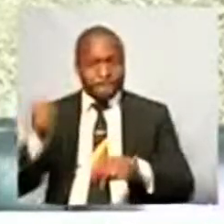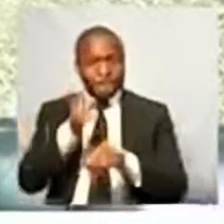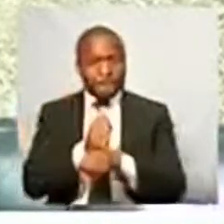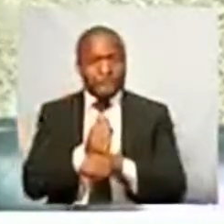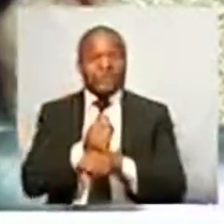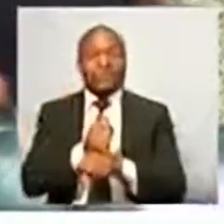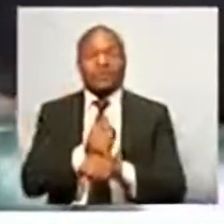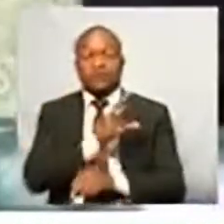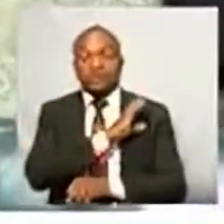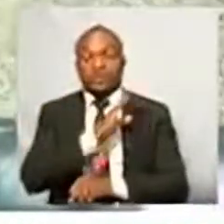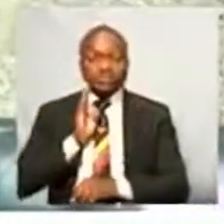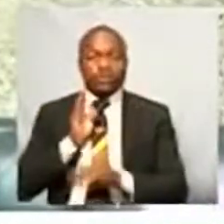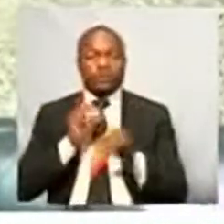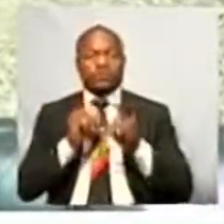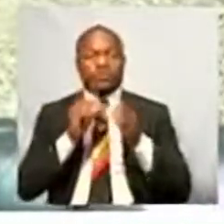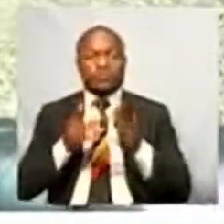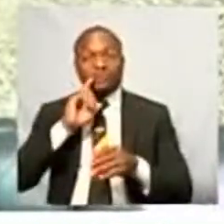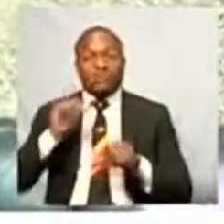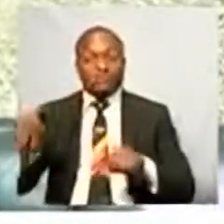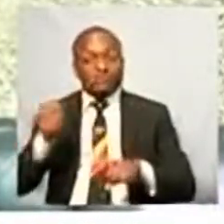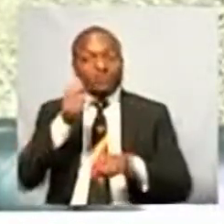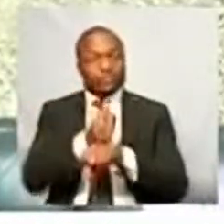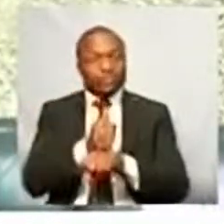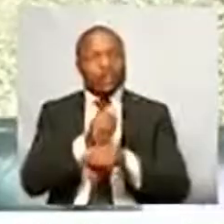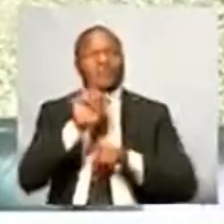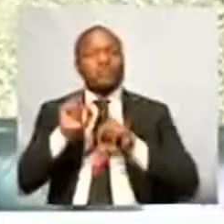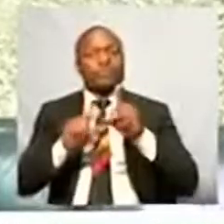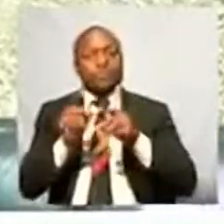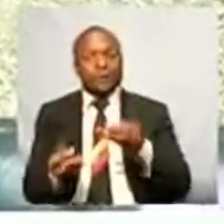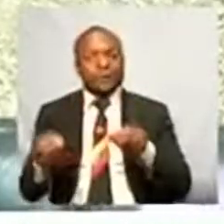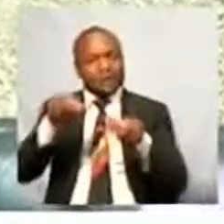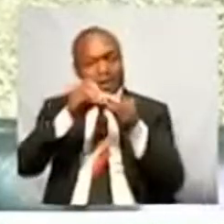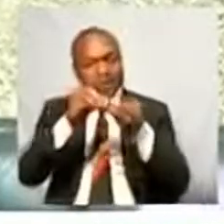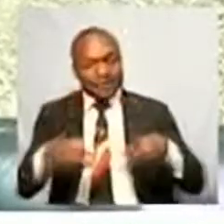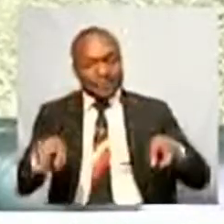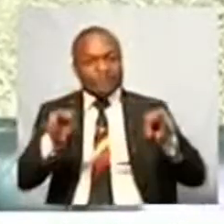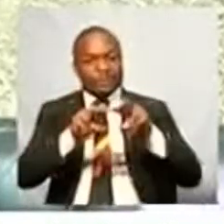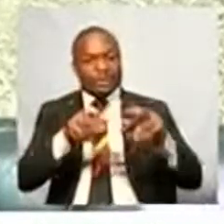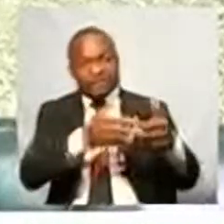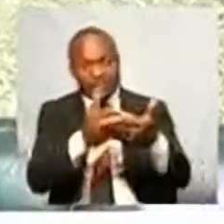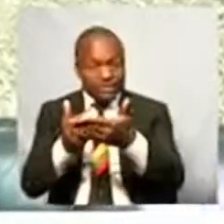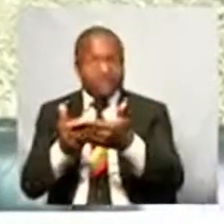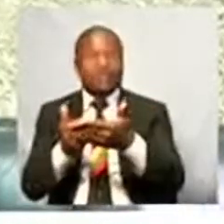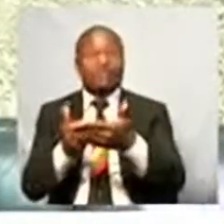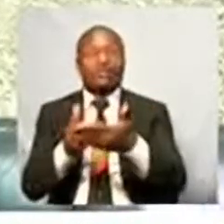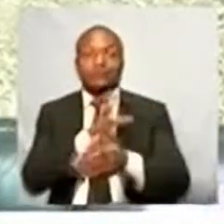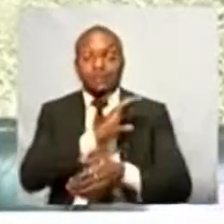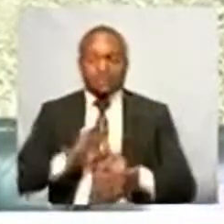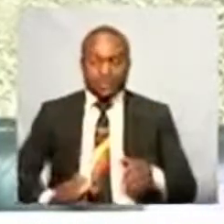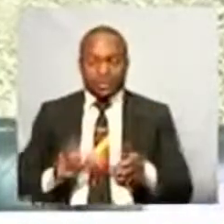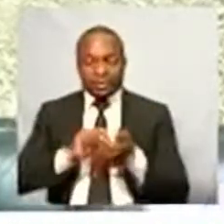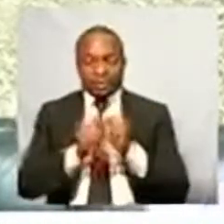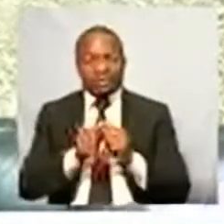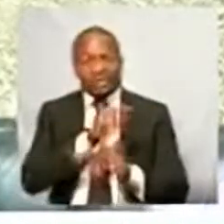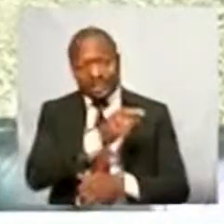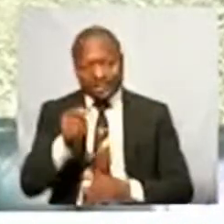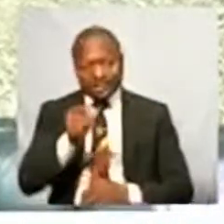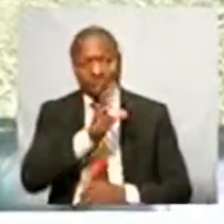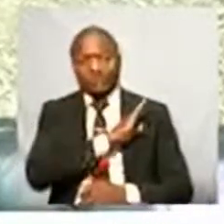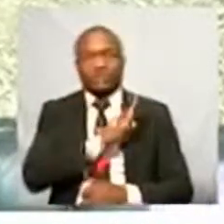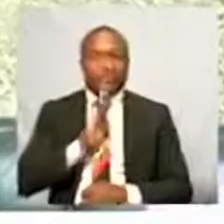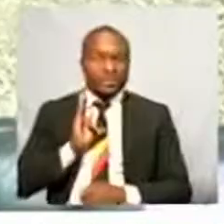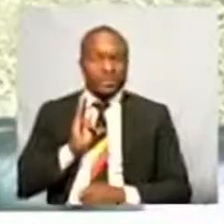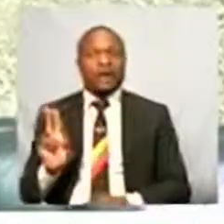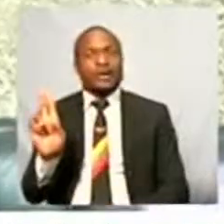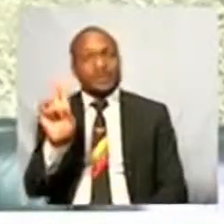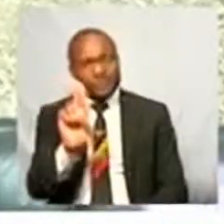of directors, let's appoint people who are going to add value to these companies. The problem is that these boards are